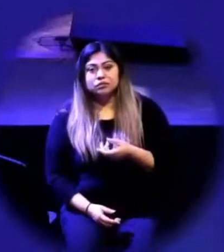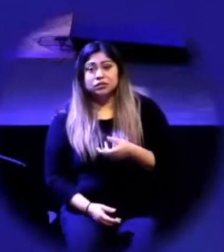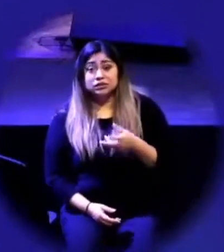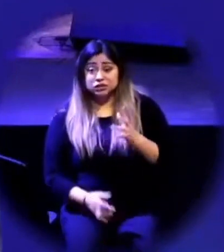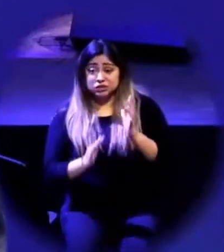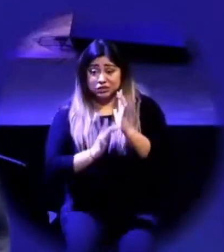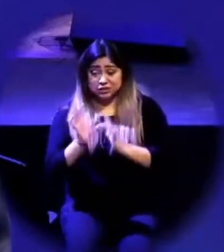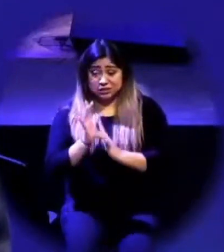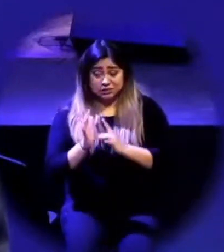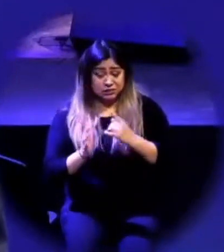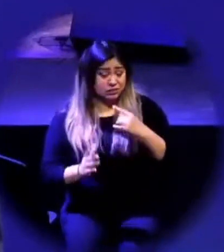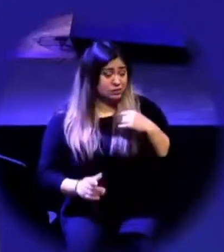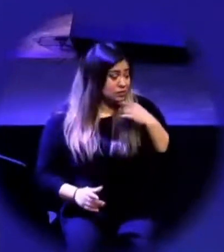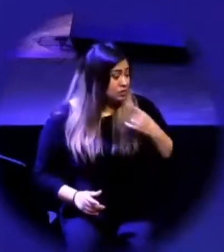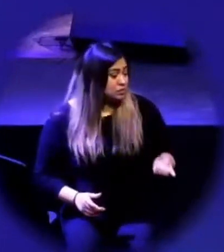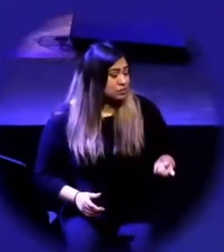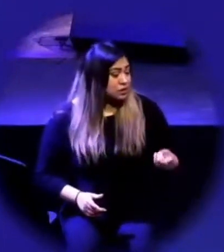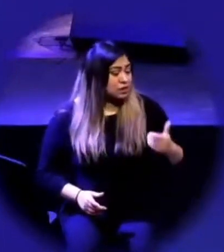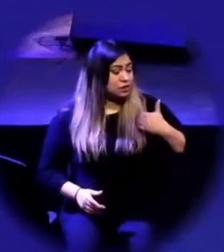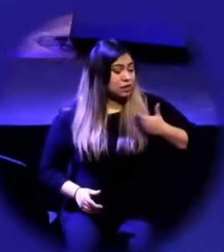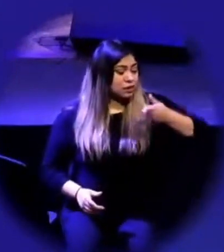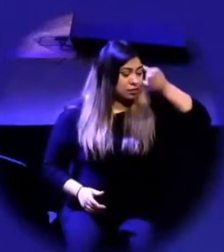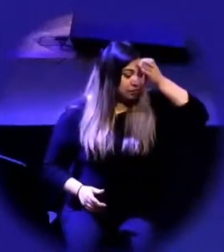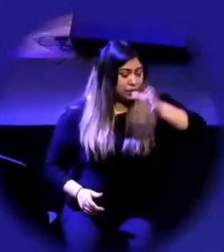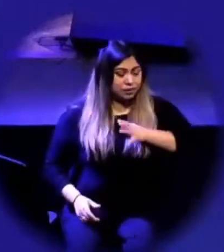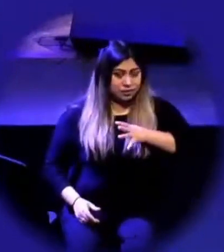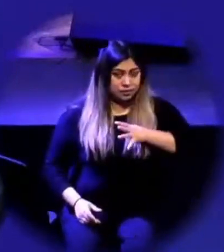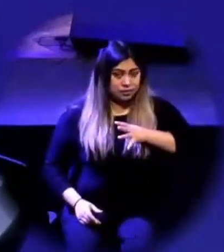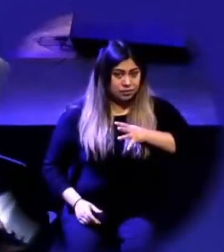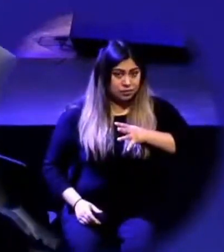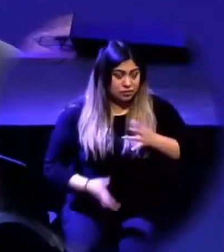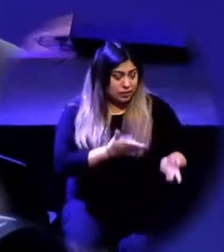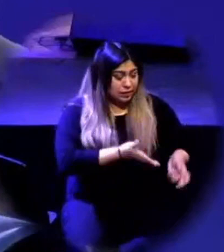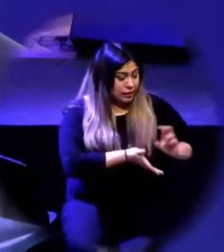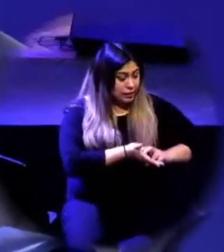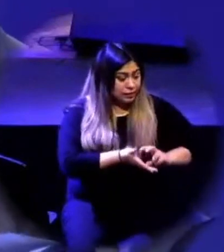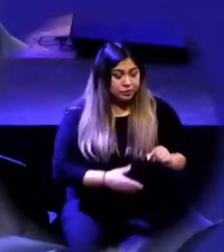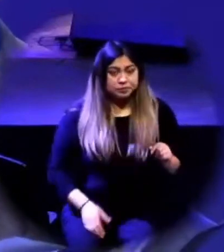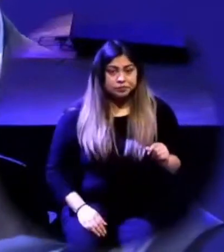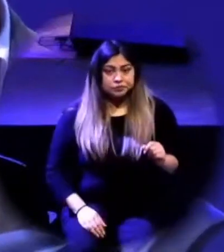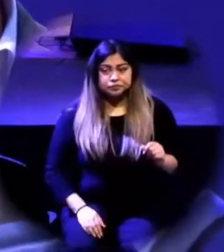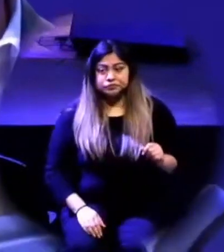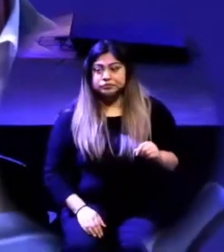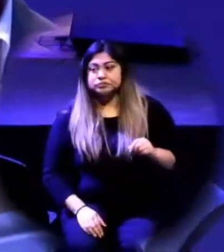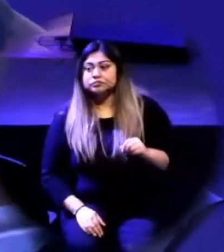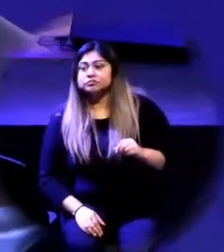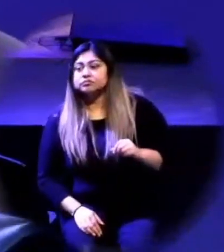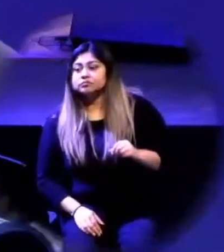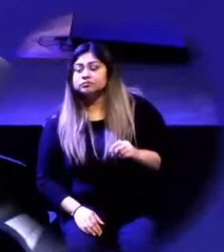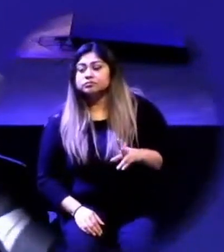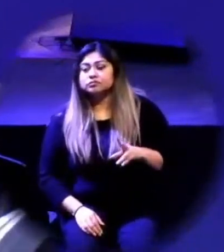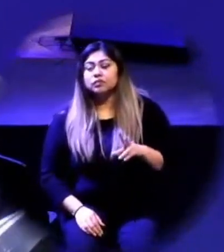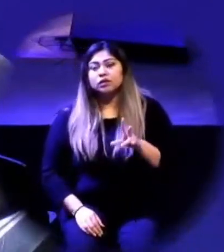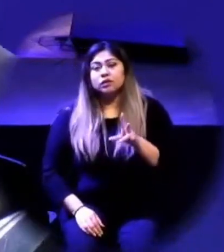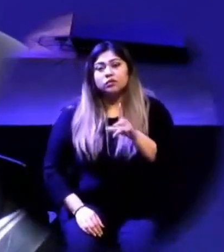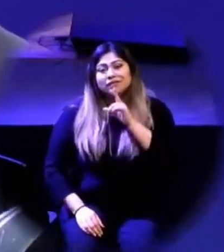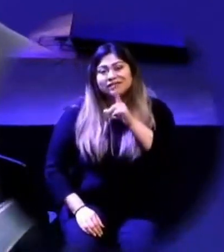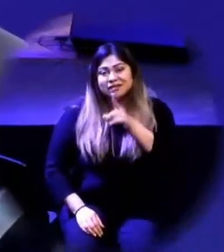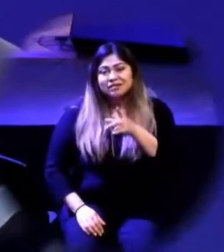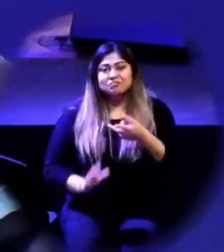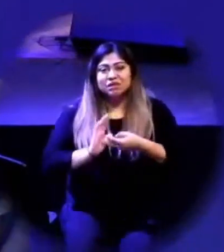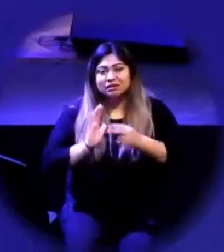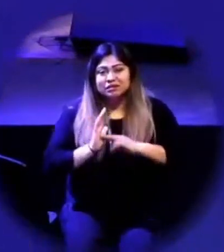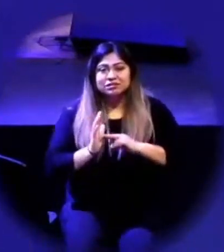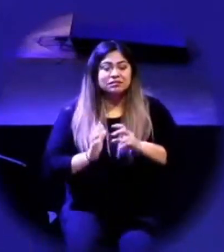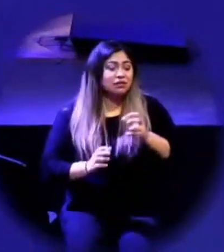We lose a little bit in the English here. In the Greek, it's young man, I say to you, be raised. It's passive